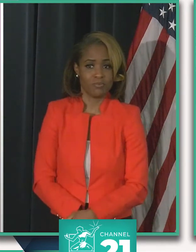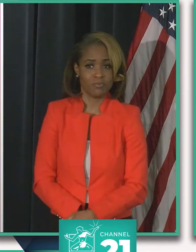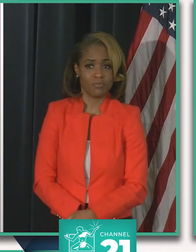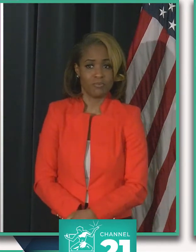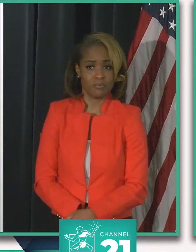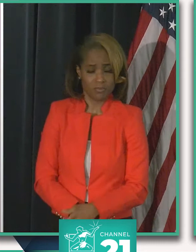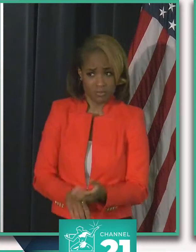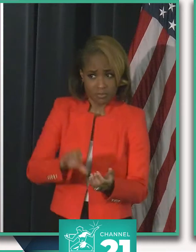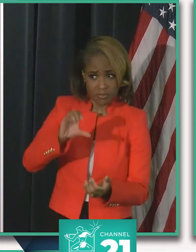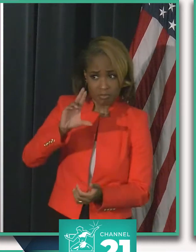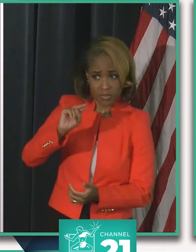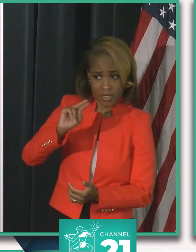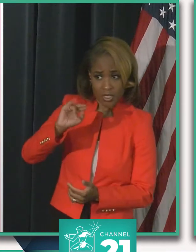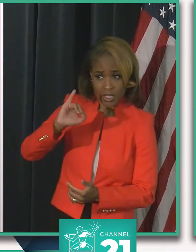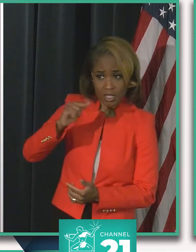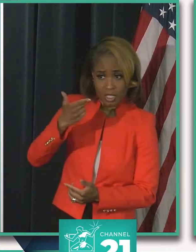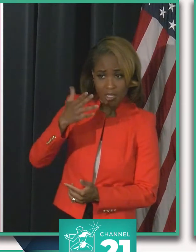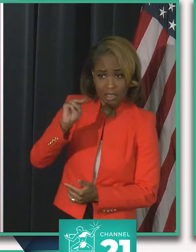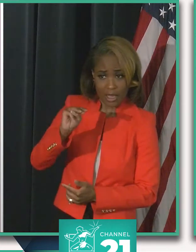Is Cunningham there?